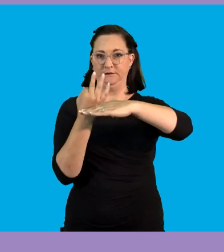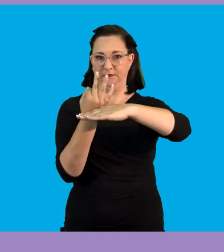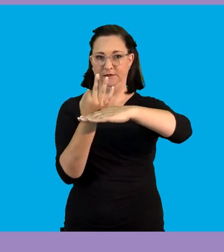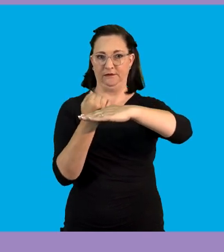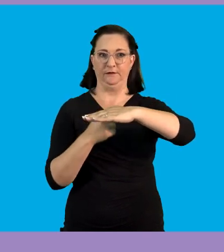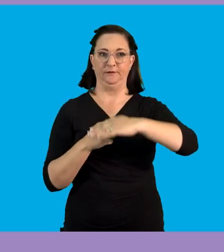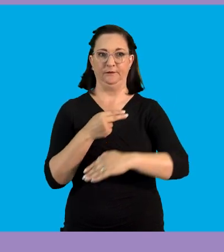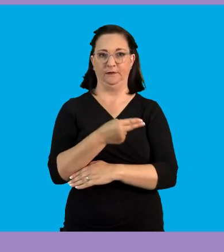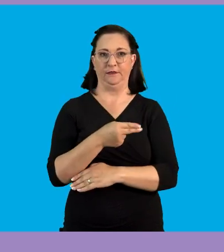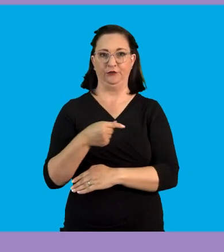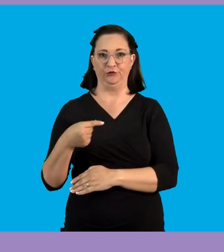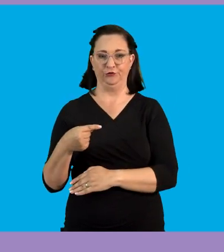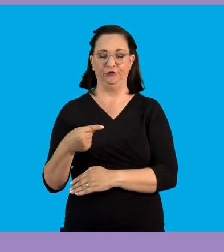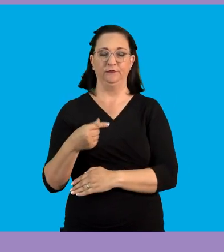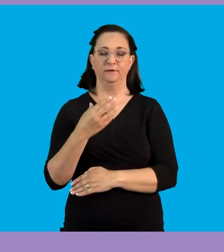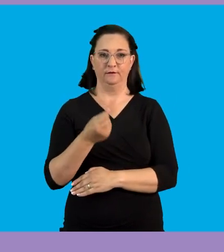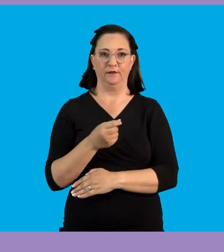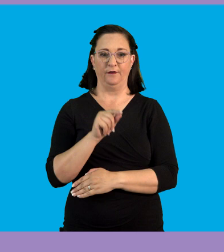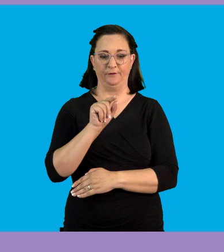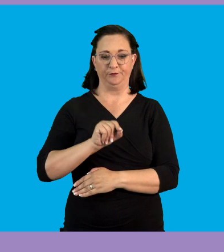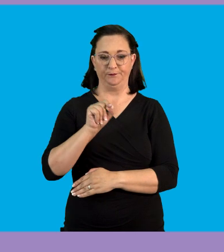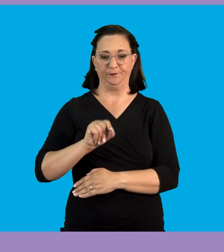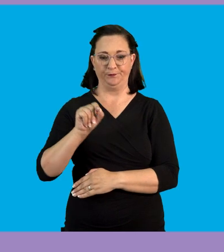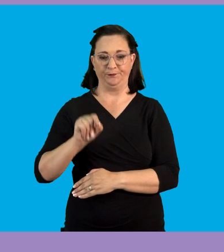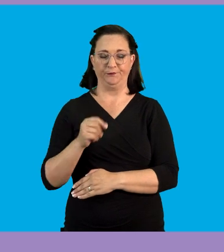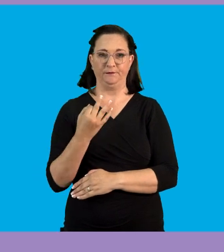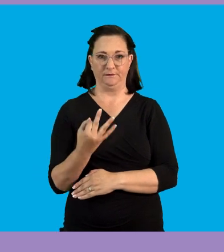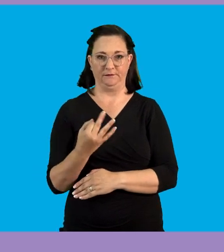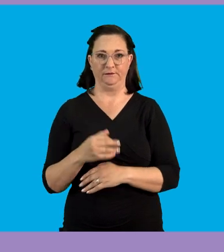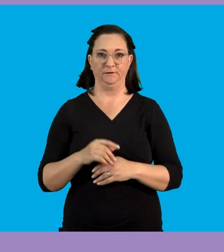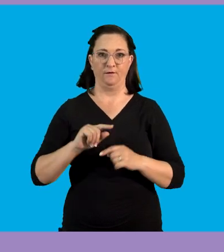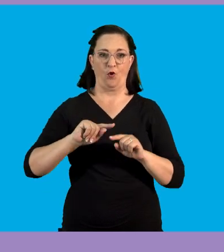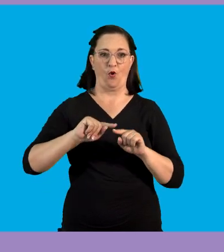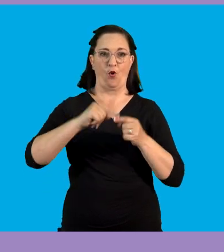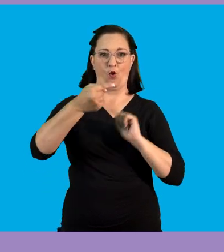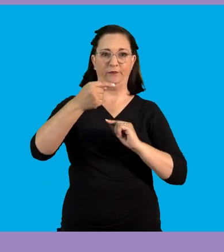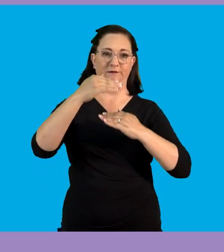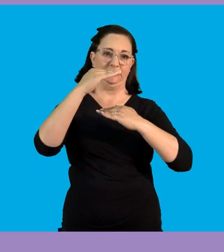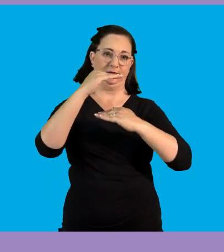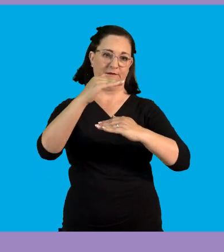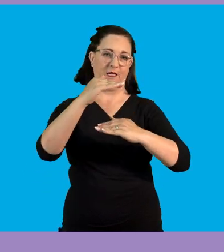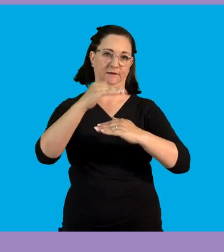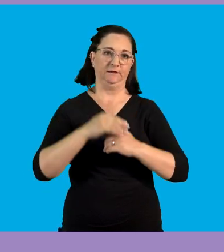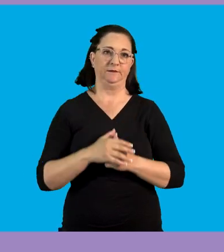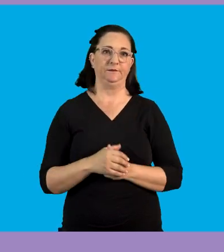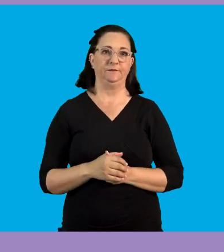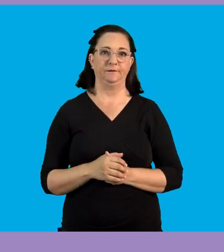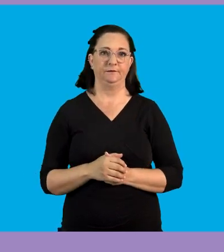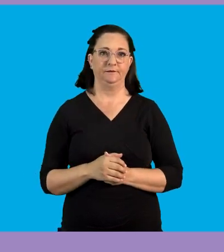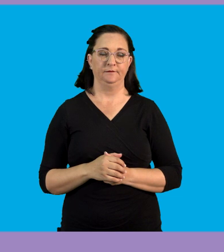side EF, and on side HG you have 3 markings. Therefore the opposite sides